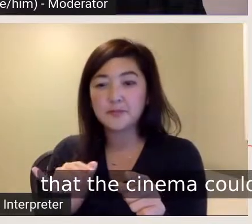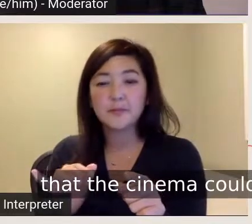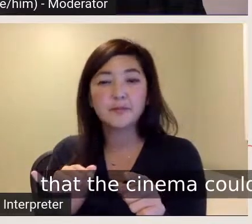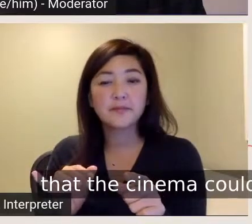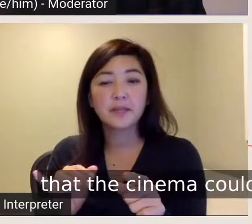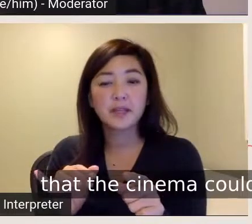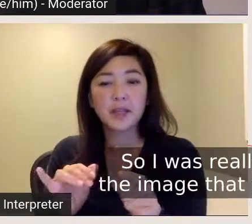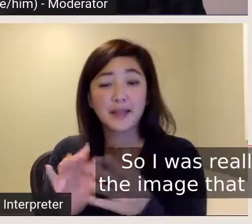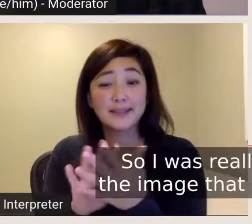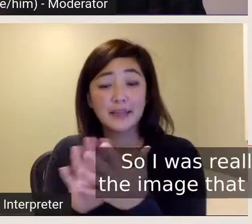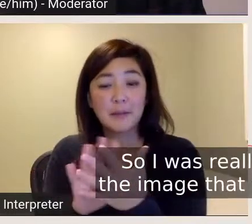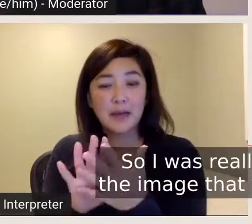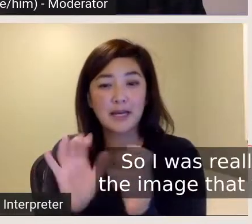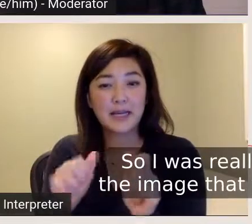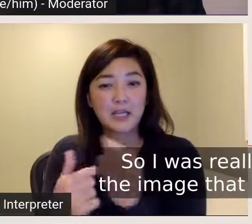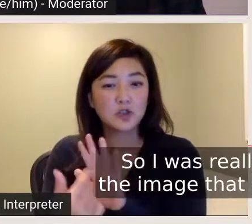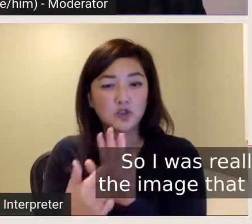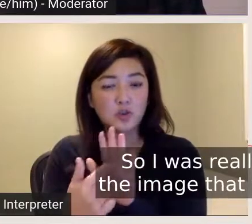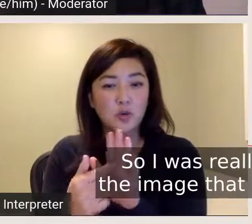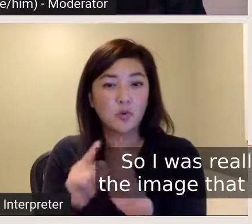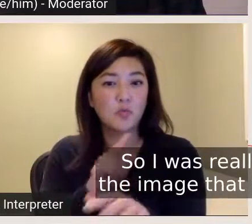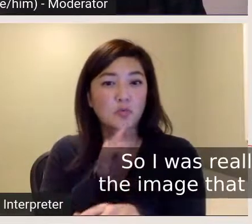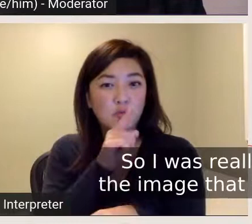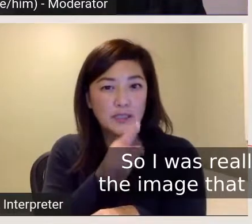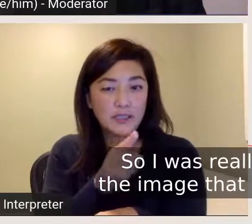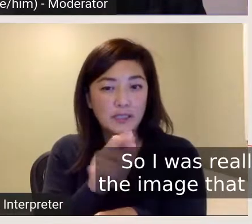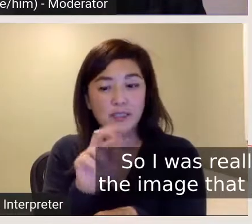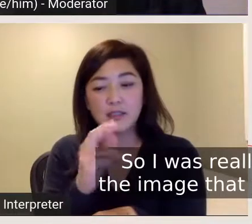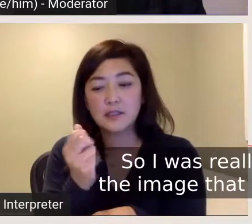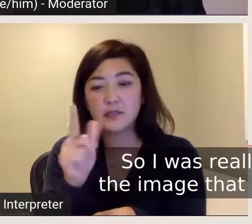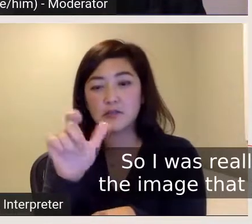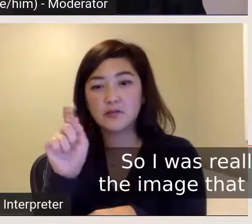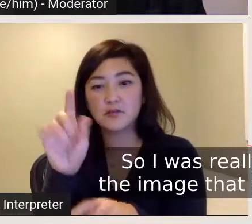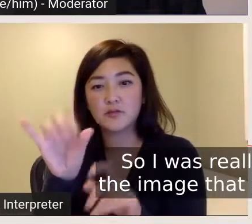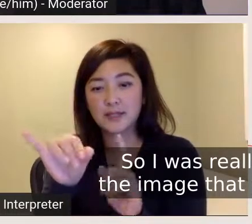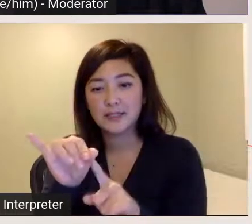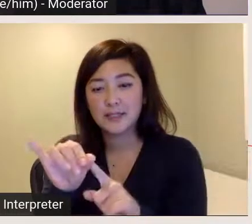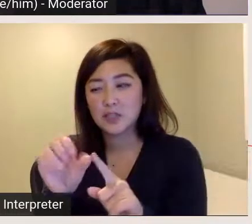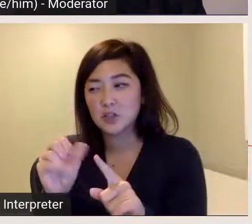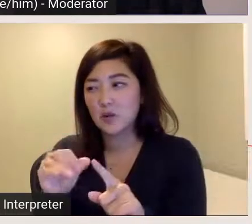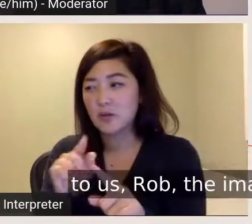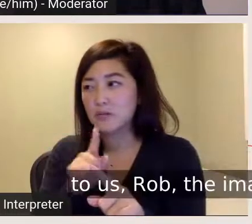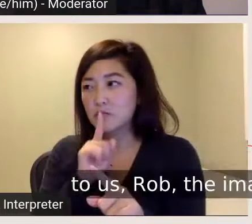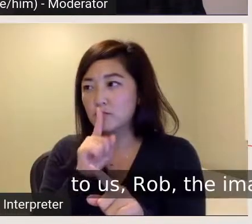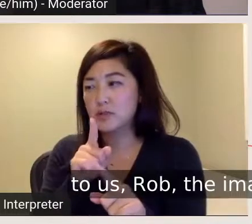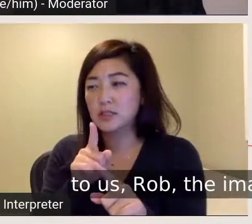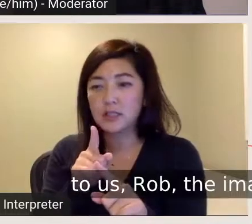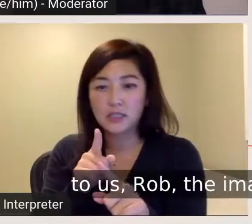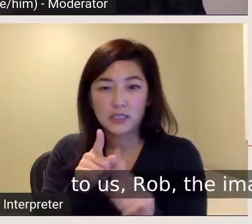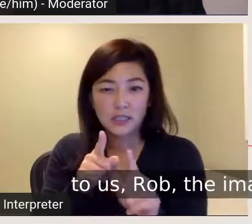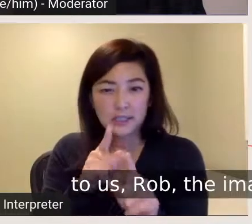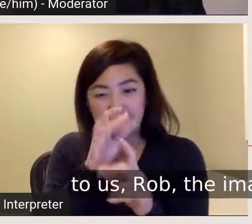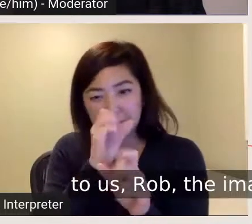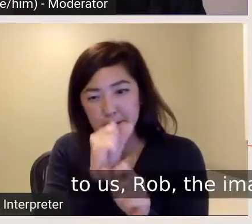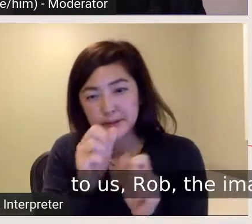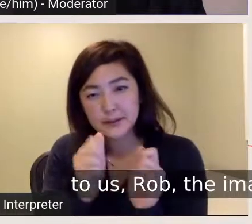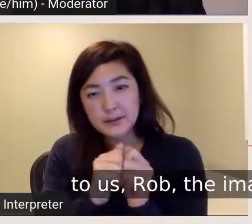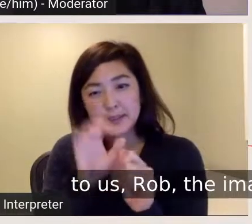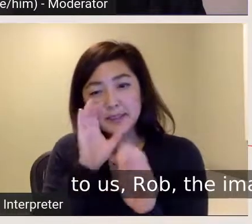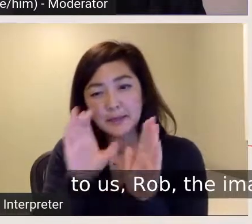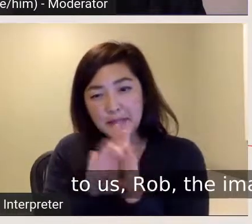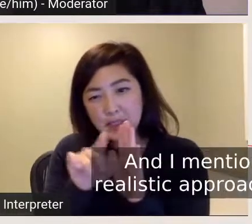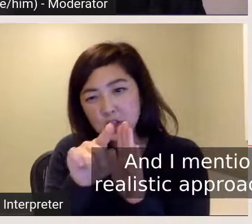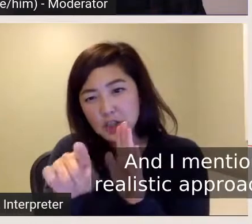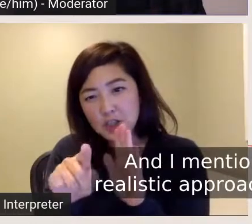or represent. So I was really intrigued by the image that you have shown to us, Rob, the image of the